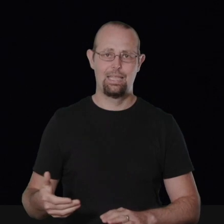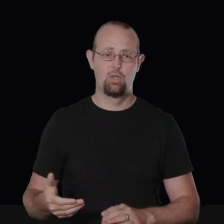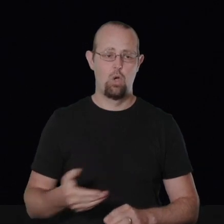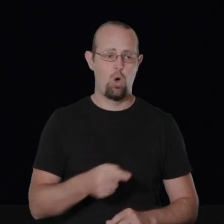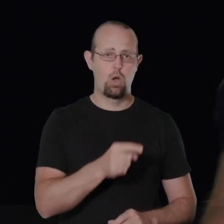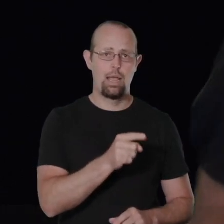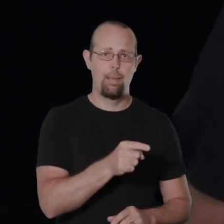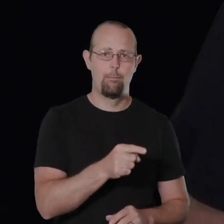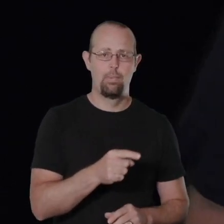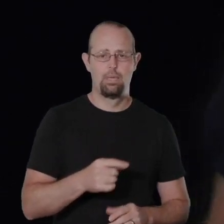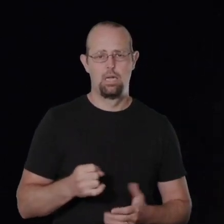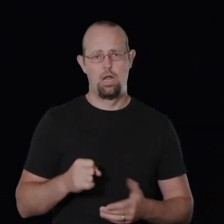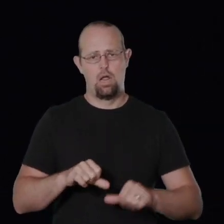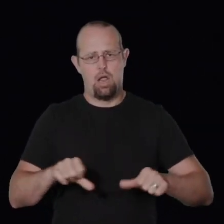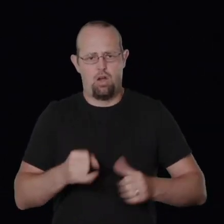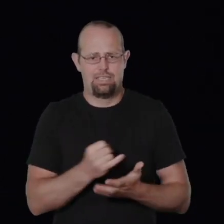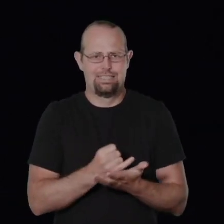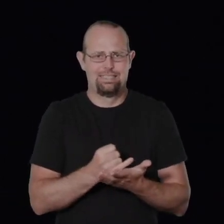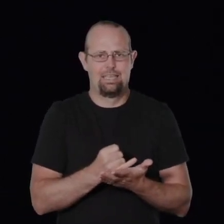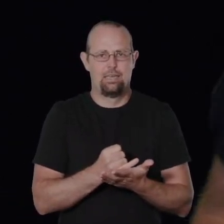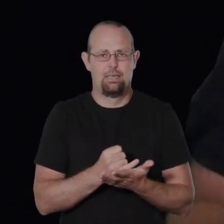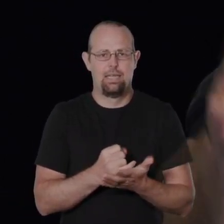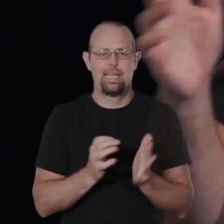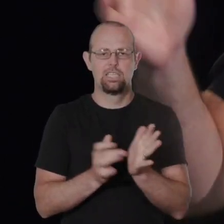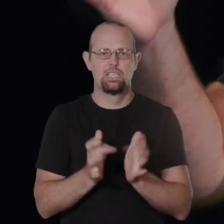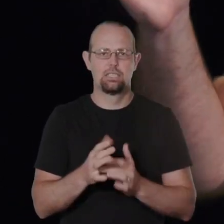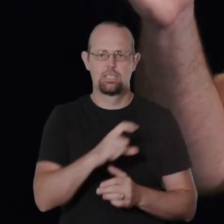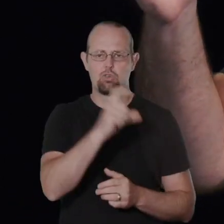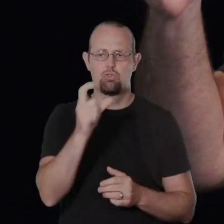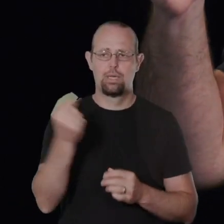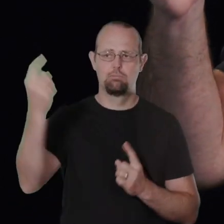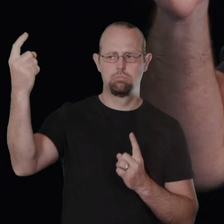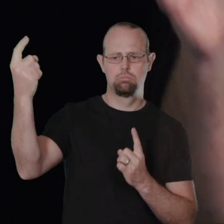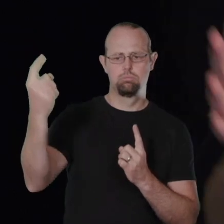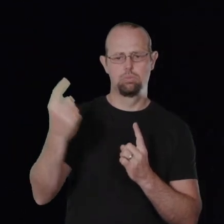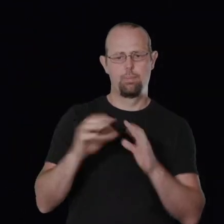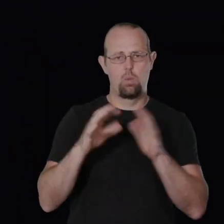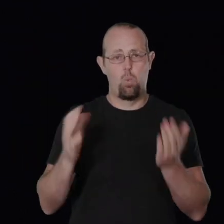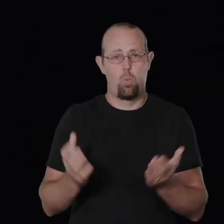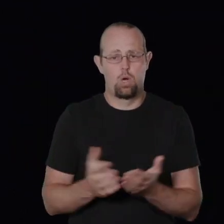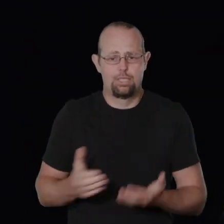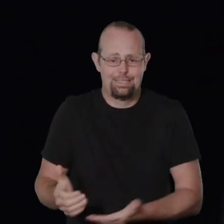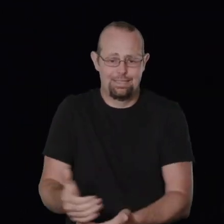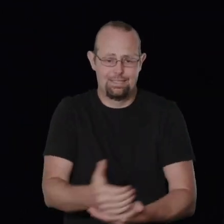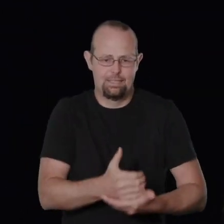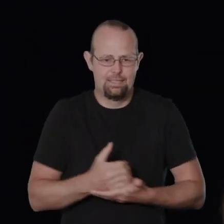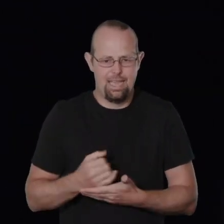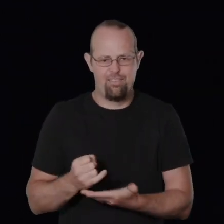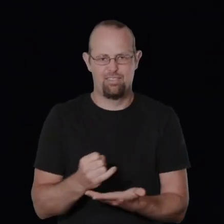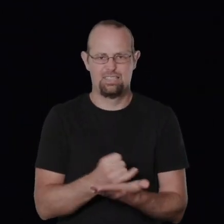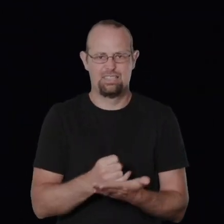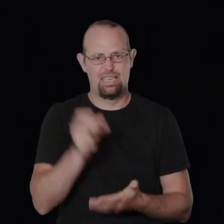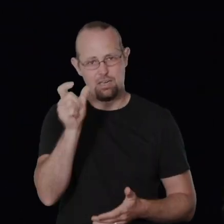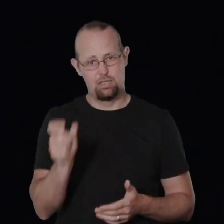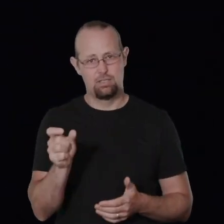on him the iniquity of us all. In other words, Jesus Christ came into the